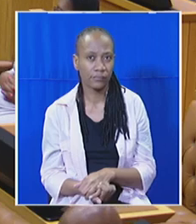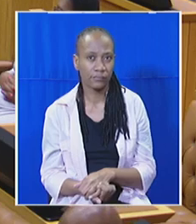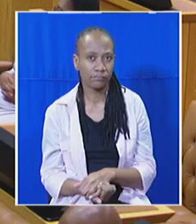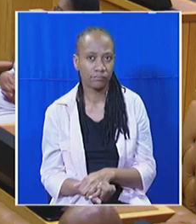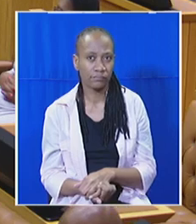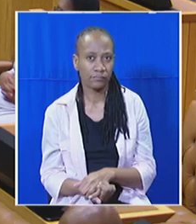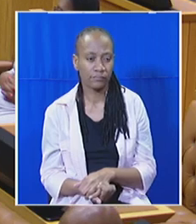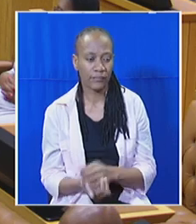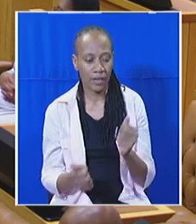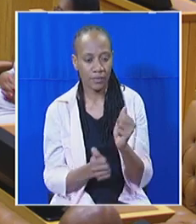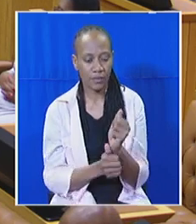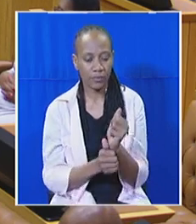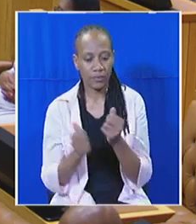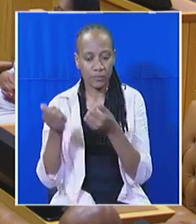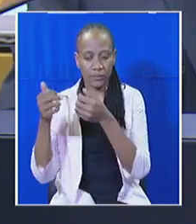Thank you, Deputy Speaker.